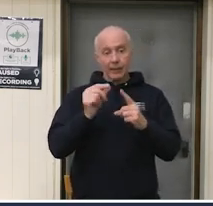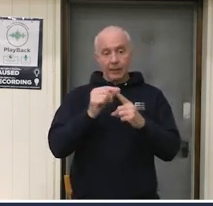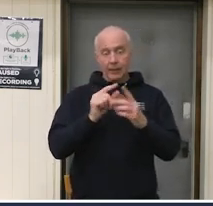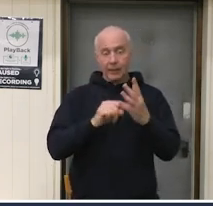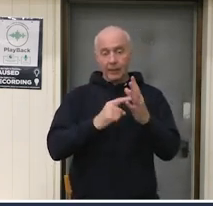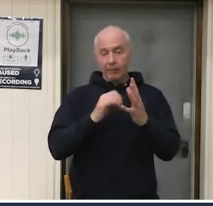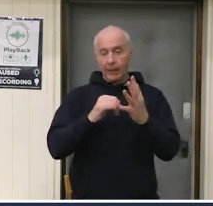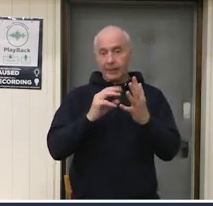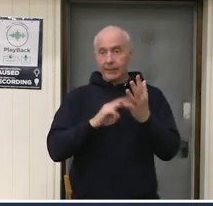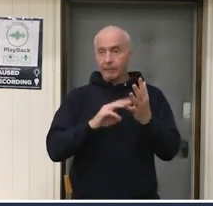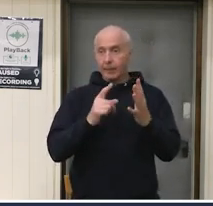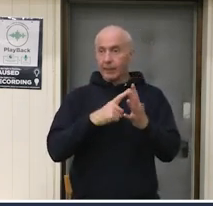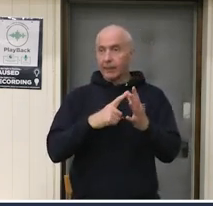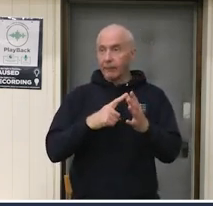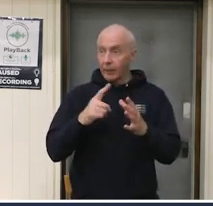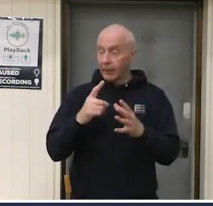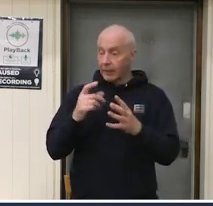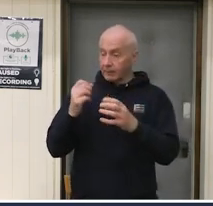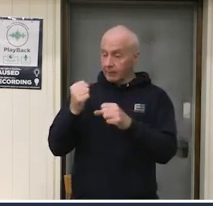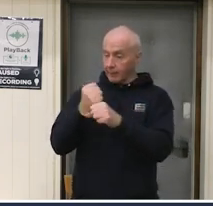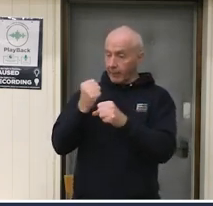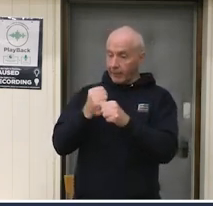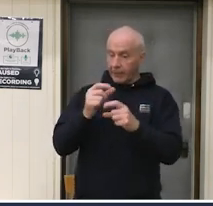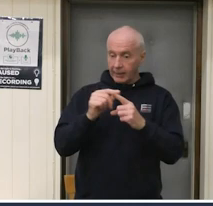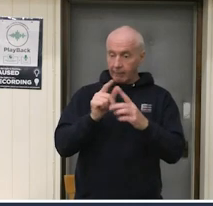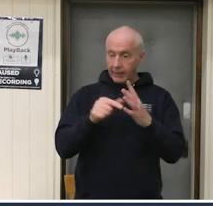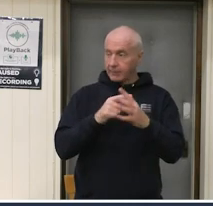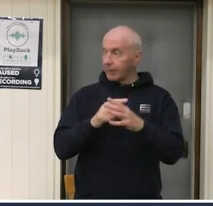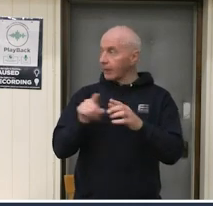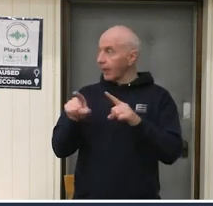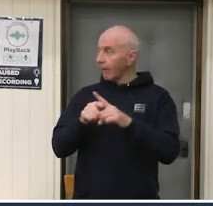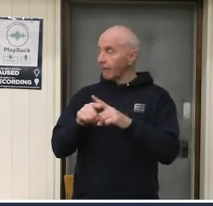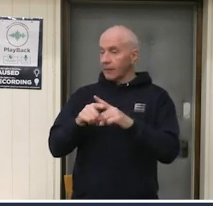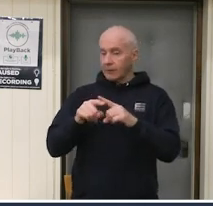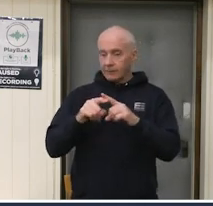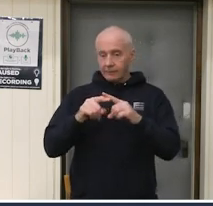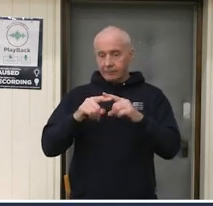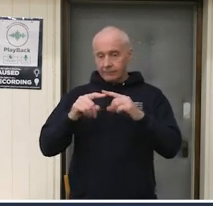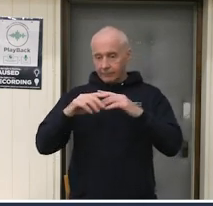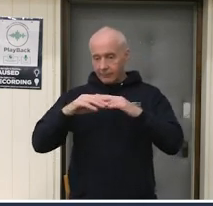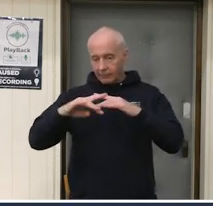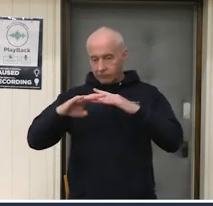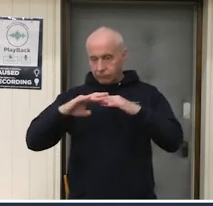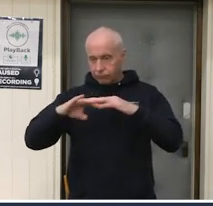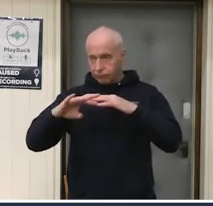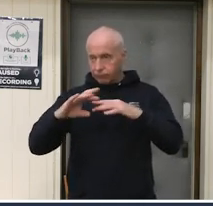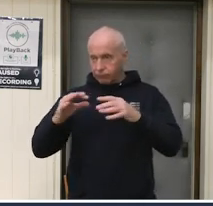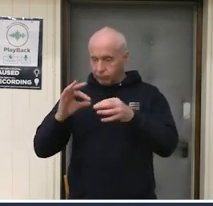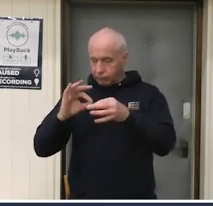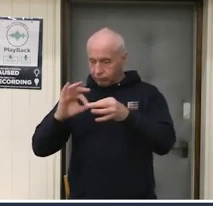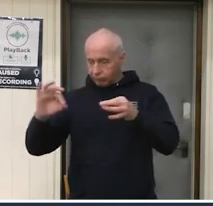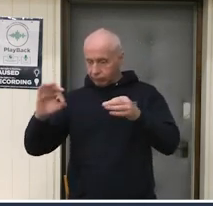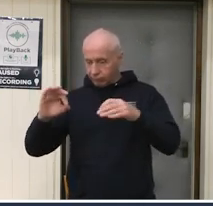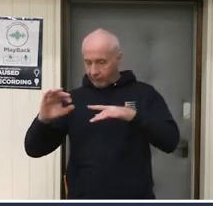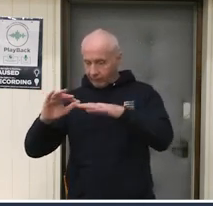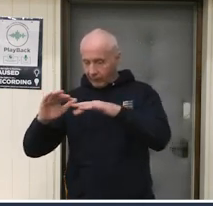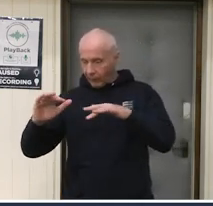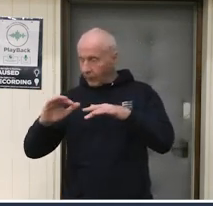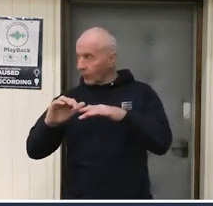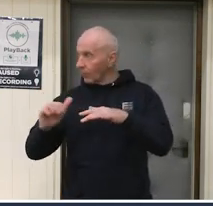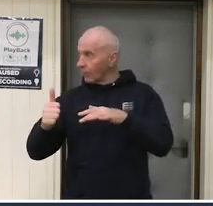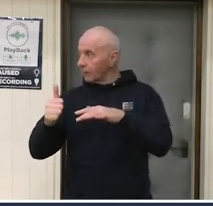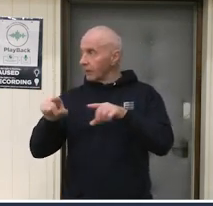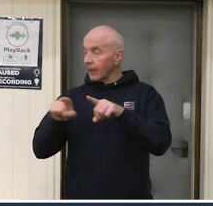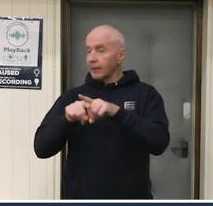particles, if we can make that have a current flowing through it and it be confined on axis, then a